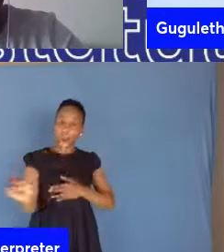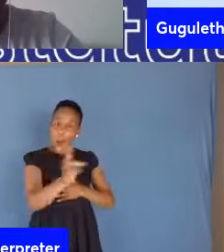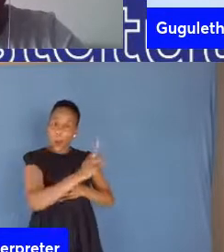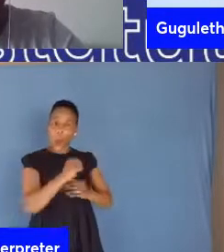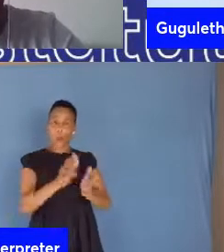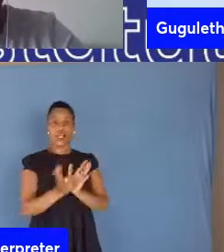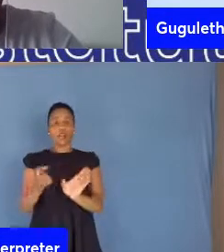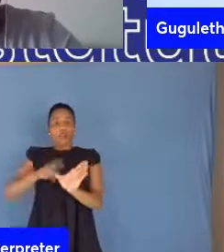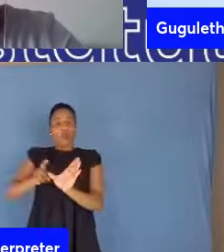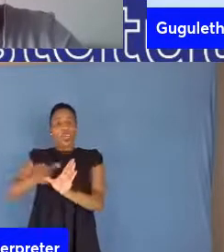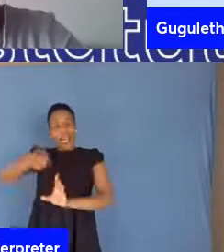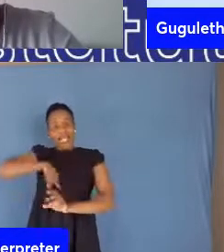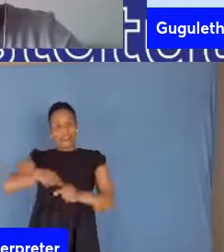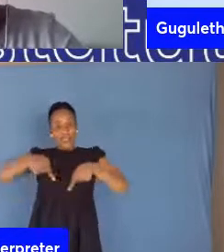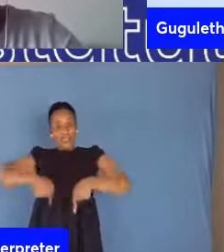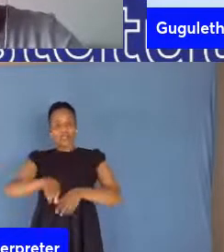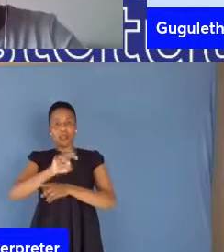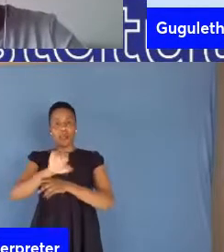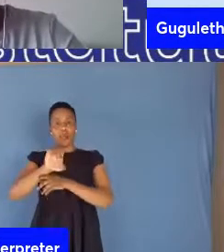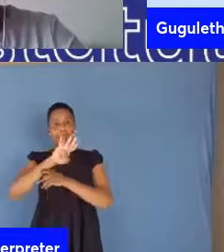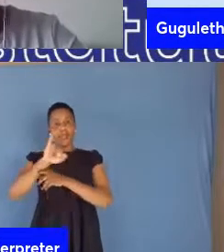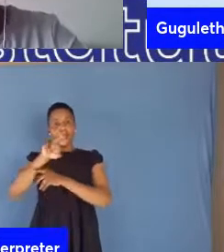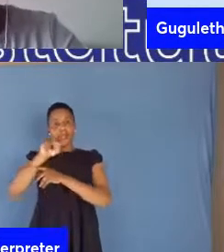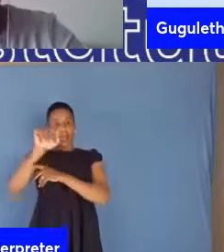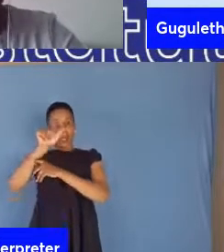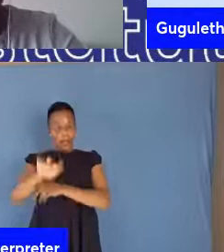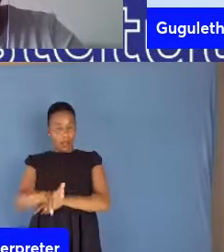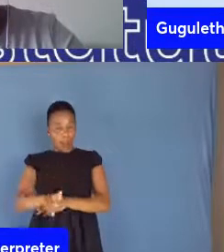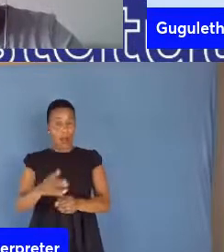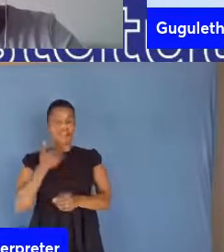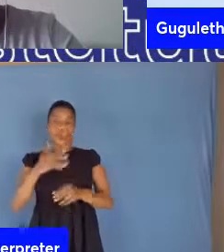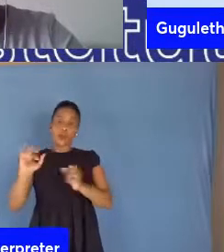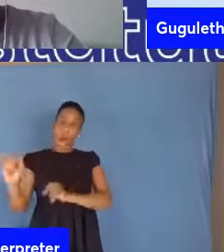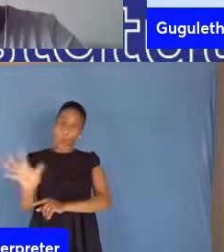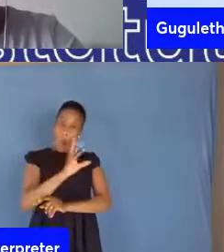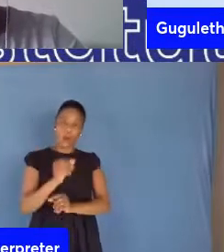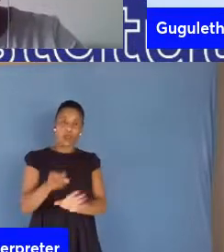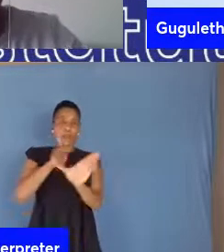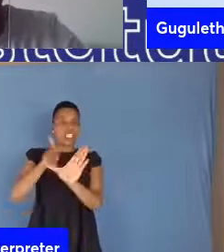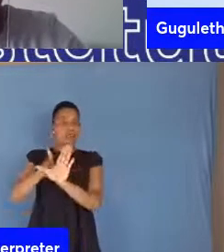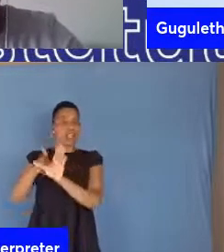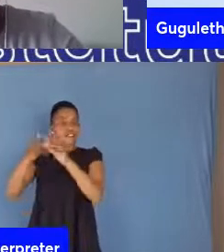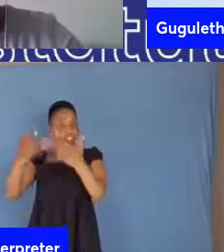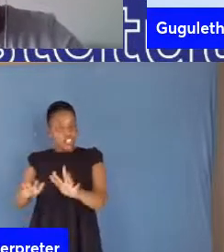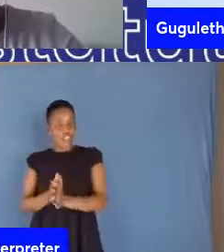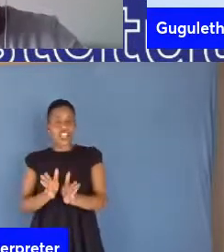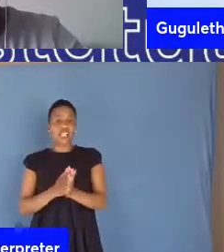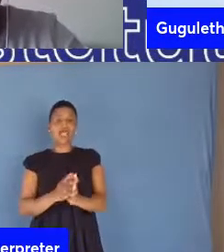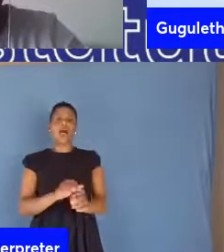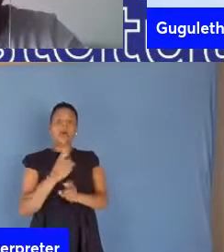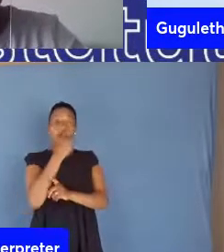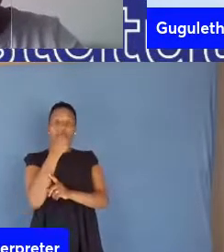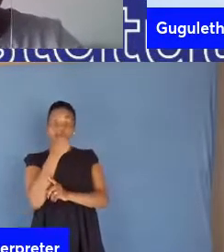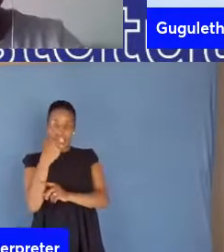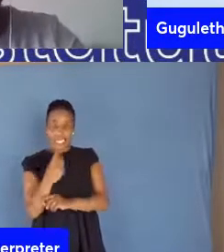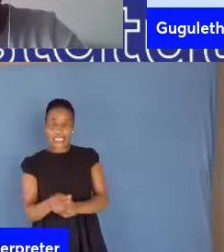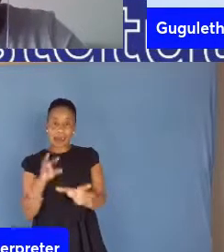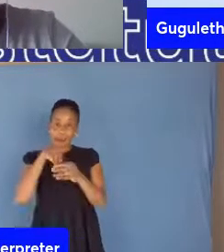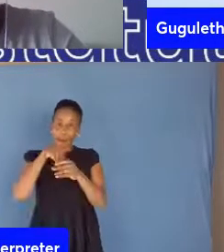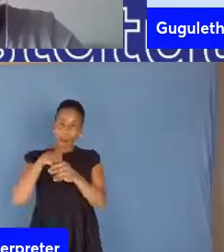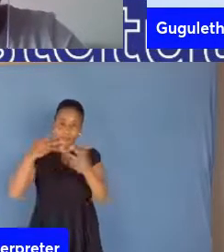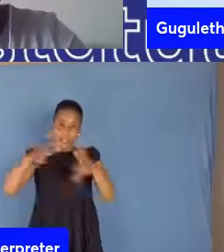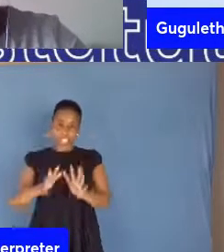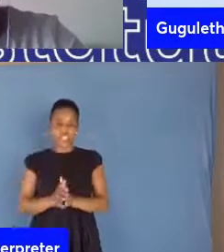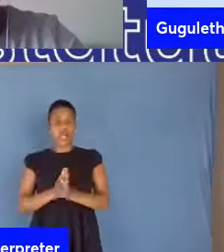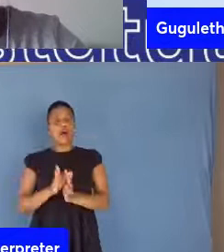this webinar. Thank you to everyone that had participated, the questions that were coming through. We really